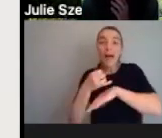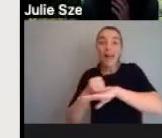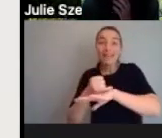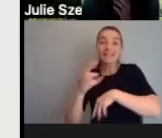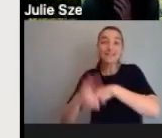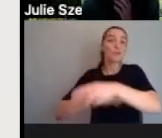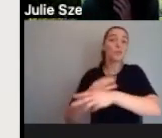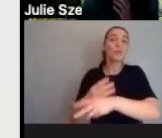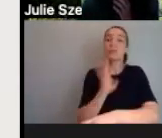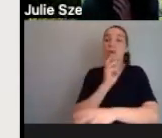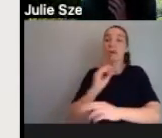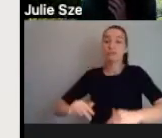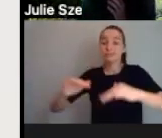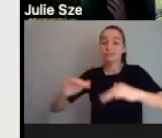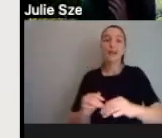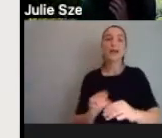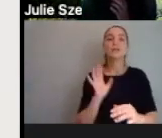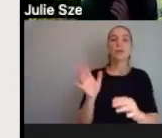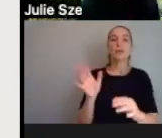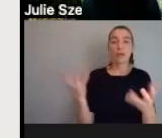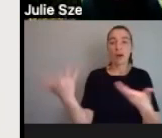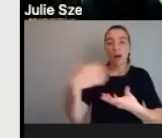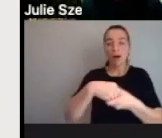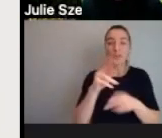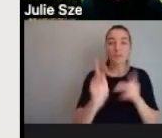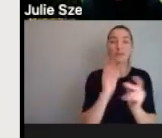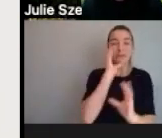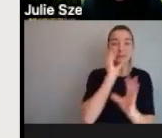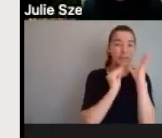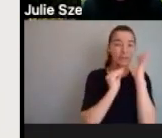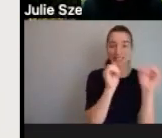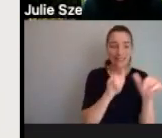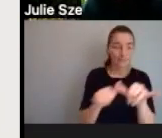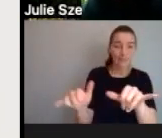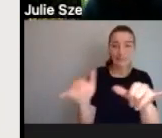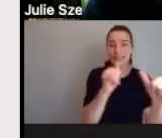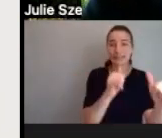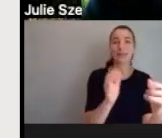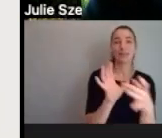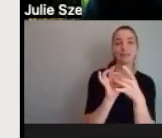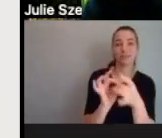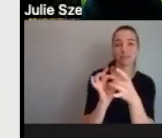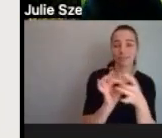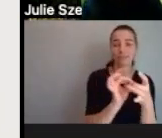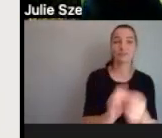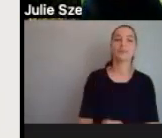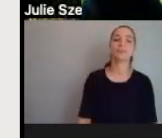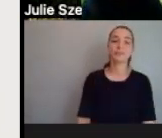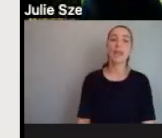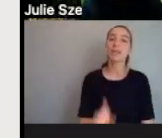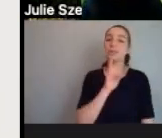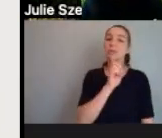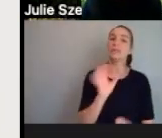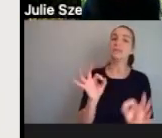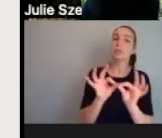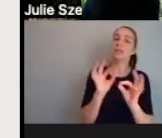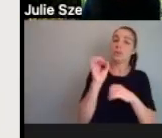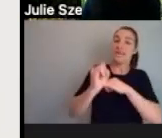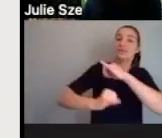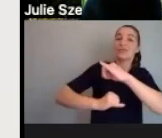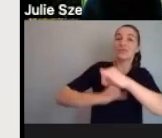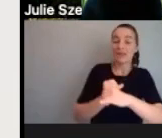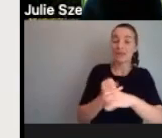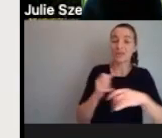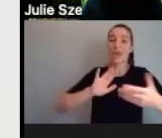restoration, and repair that are politically and culturally significant. Um, and internationalism from below, um, climate